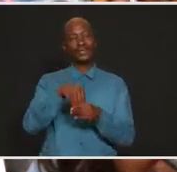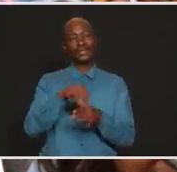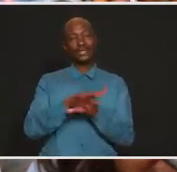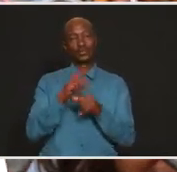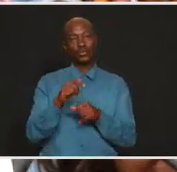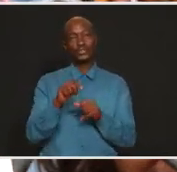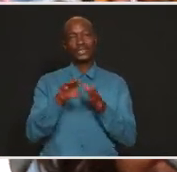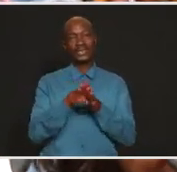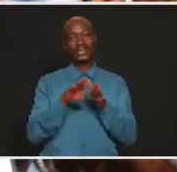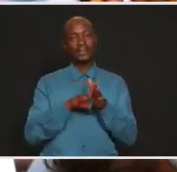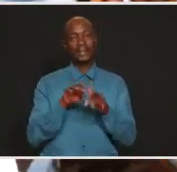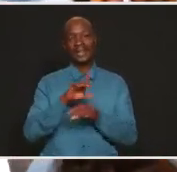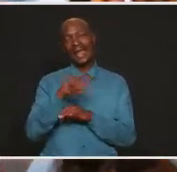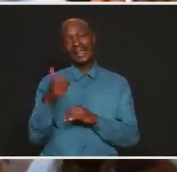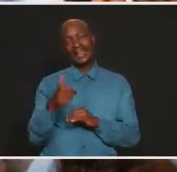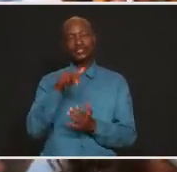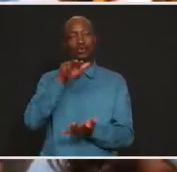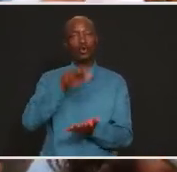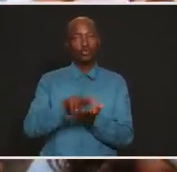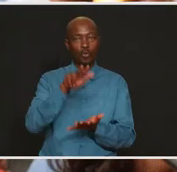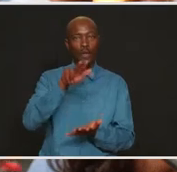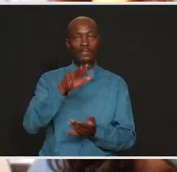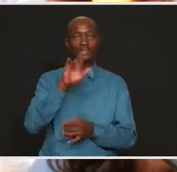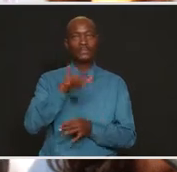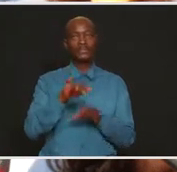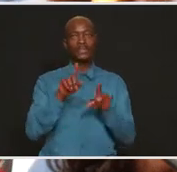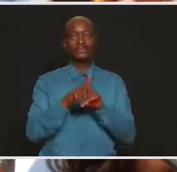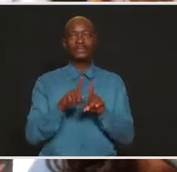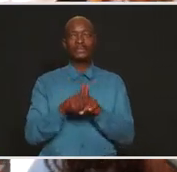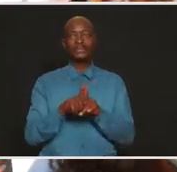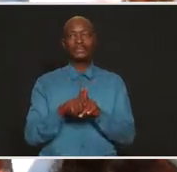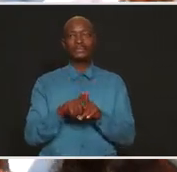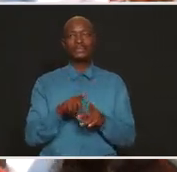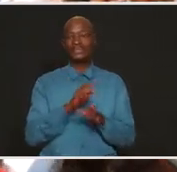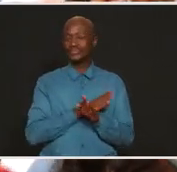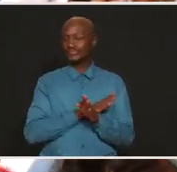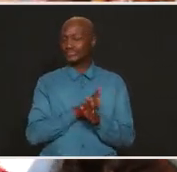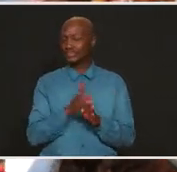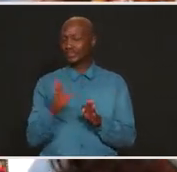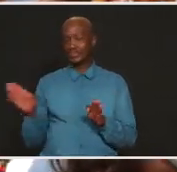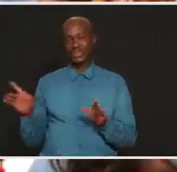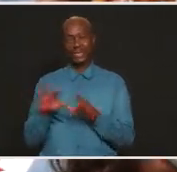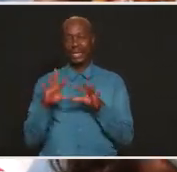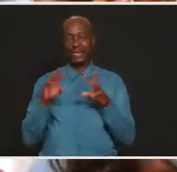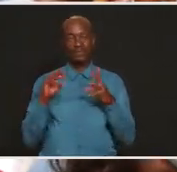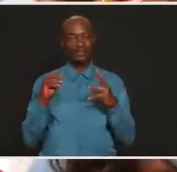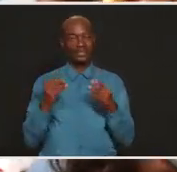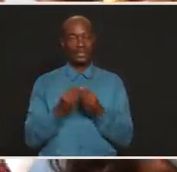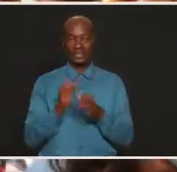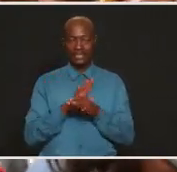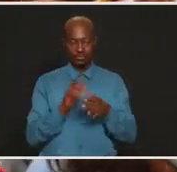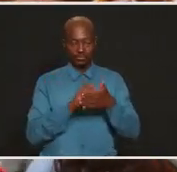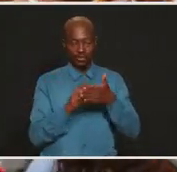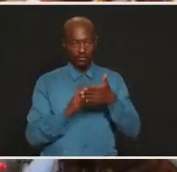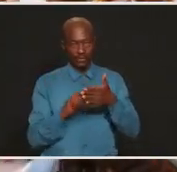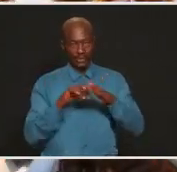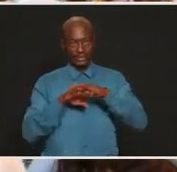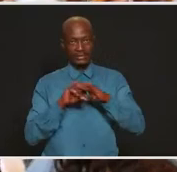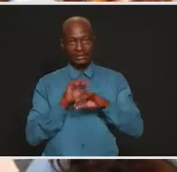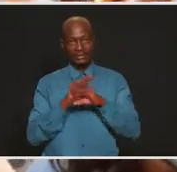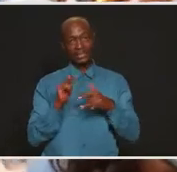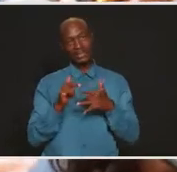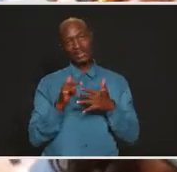unless authorized that actually like throws away everything else that you have written under this